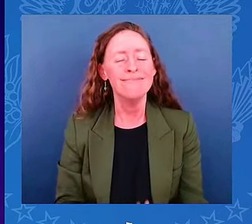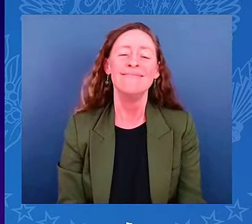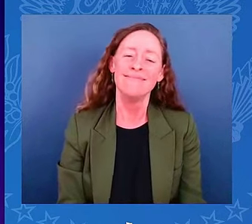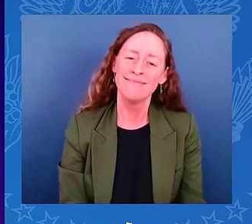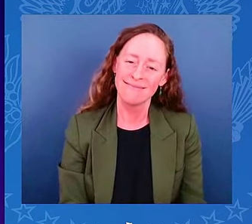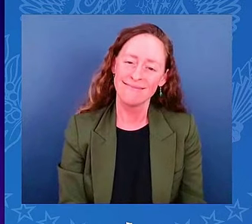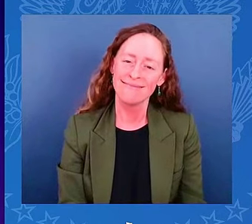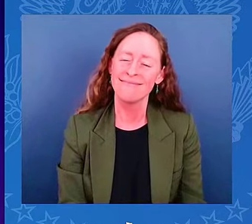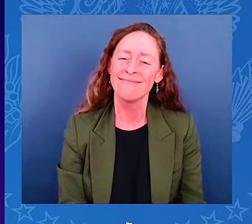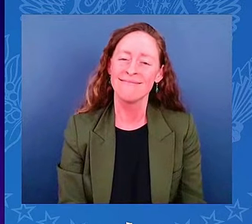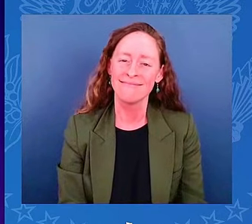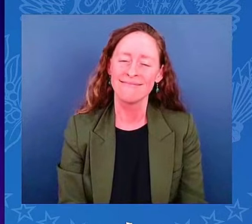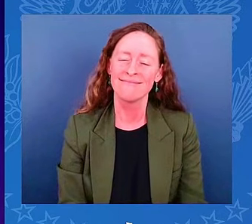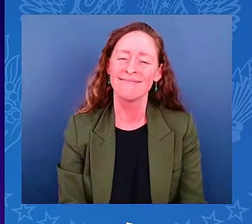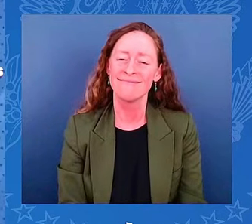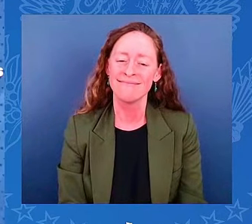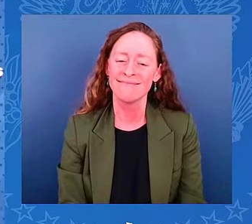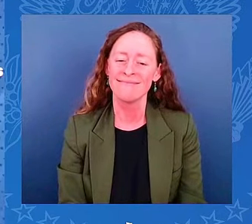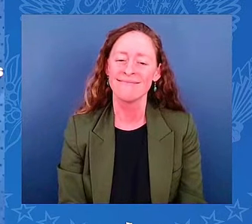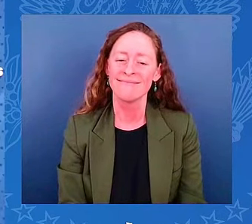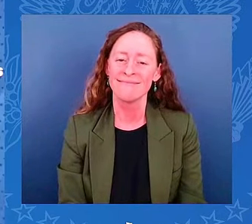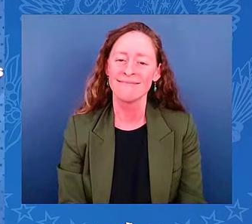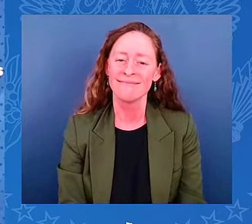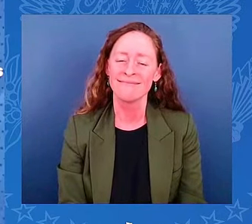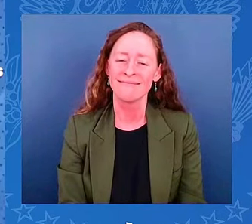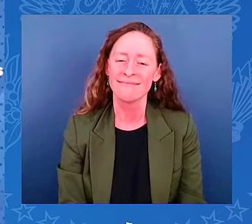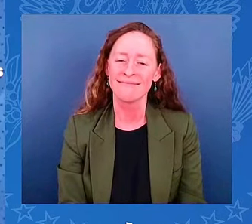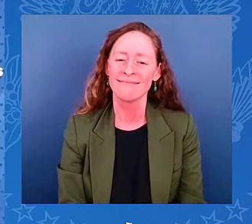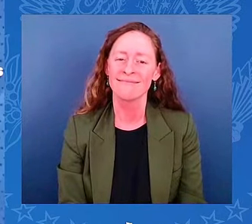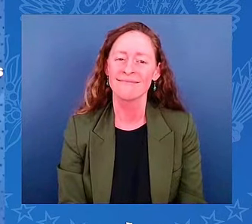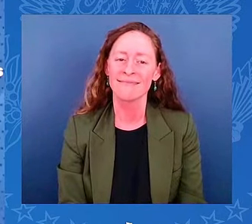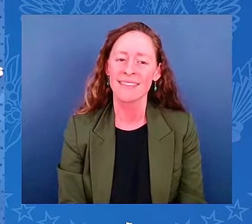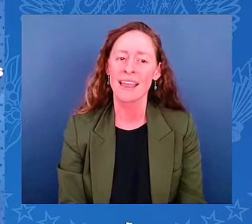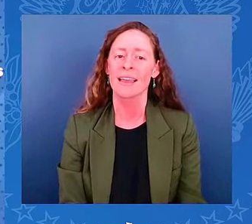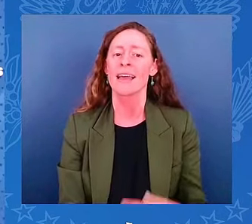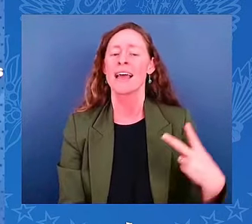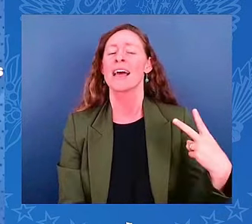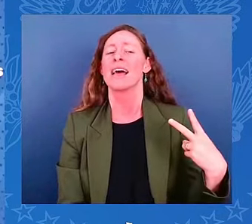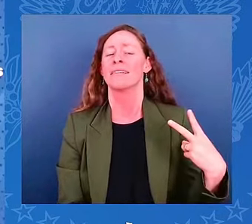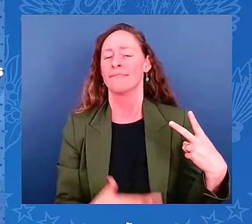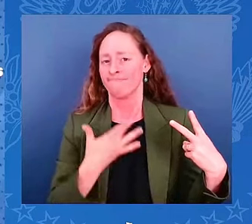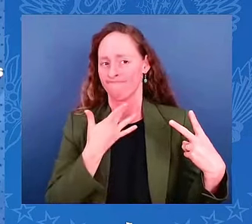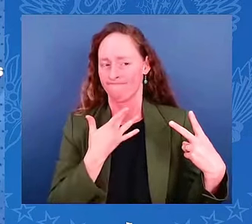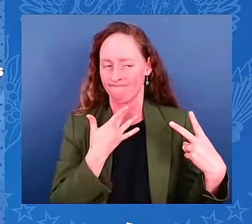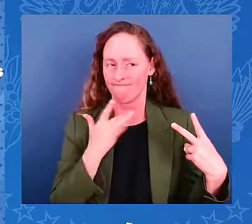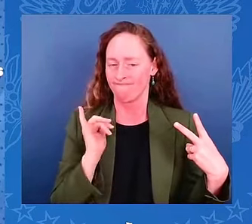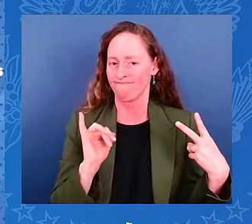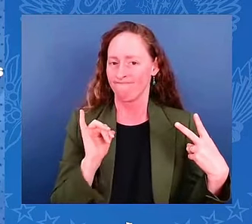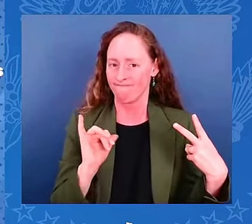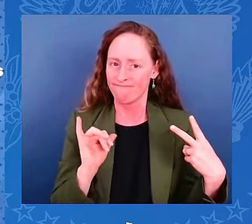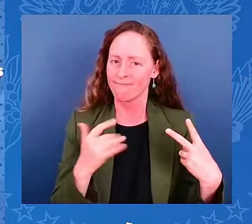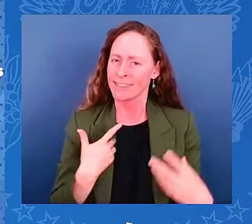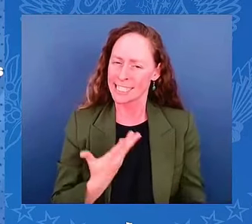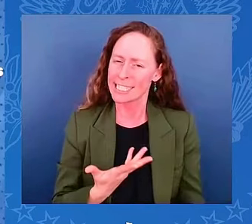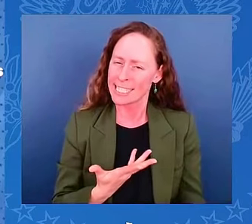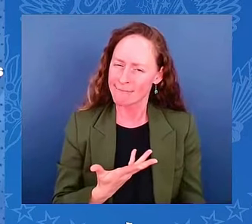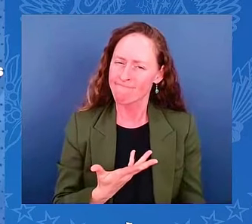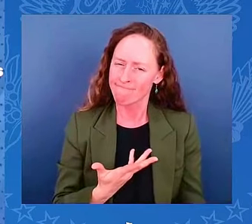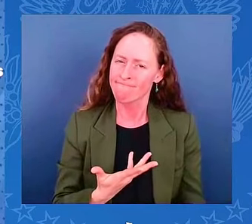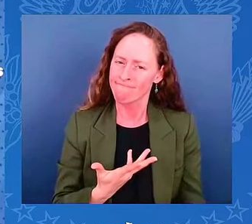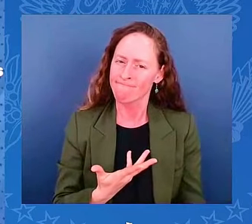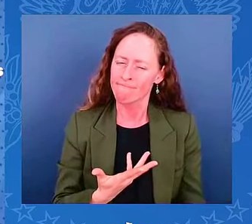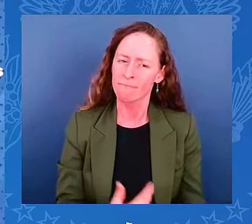And to his credit, he looked at me and said, "You have a good point." But think about it. They're weapons of